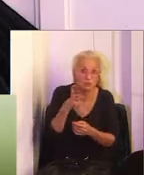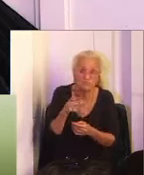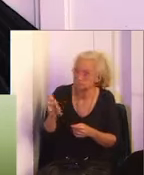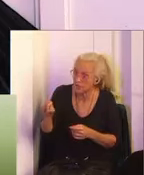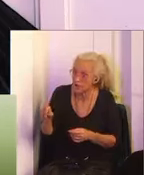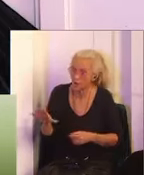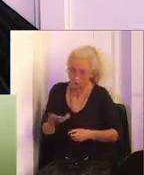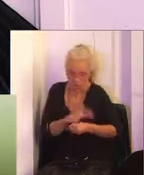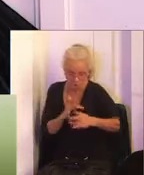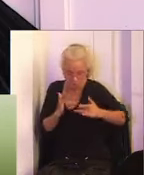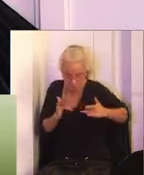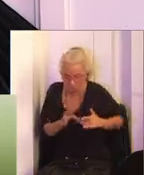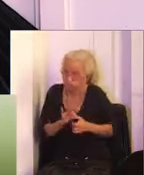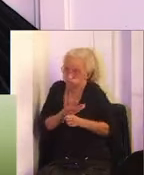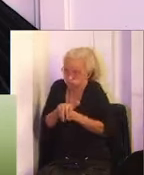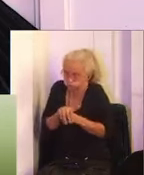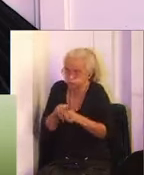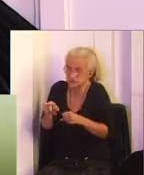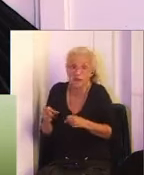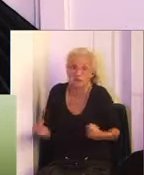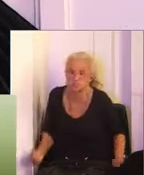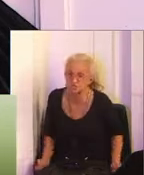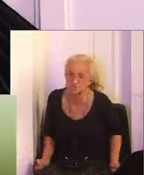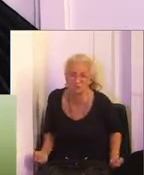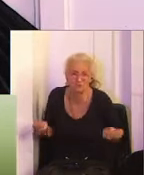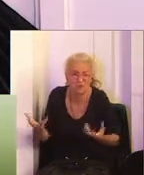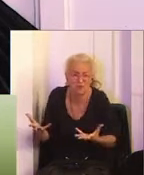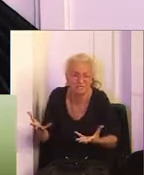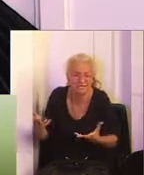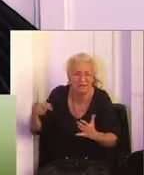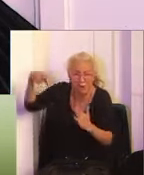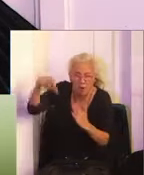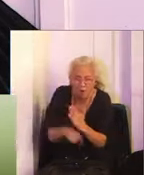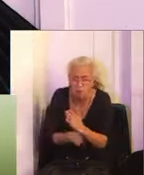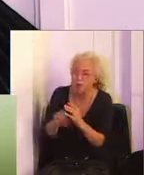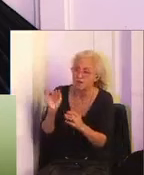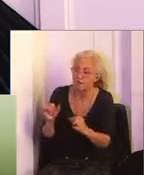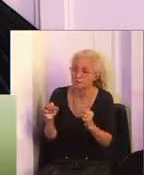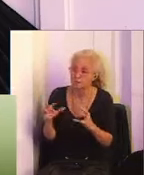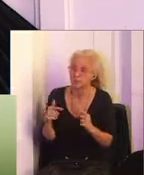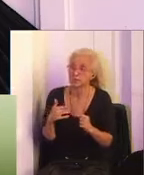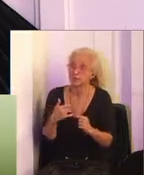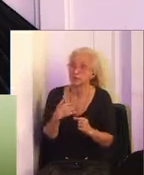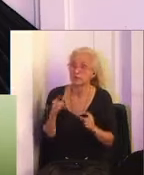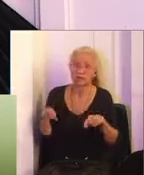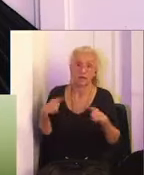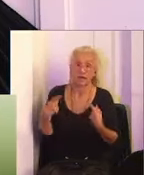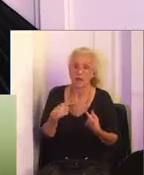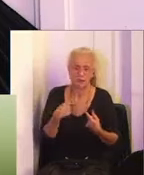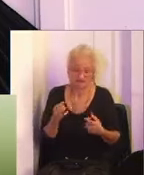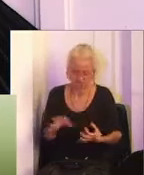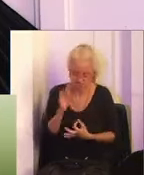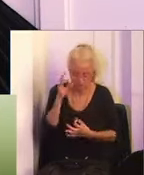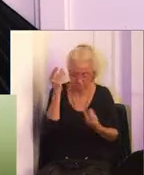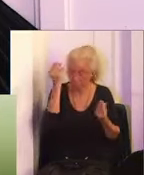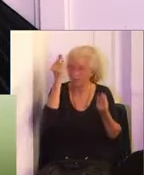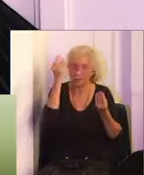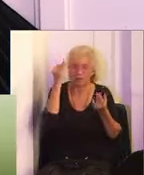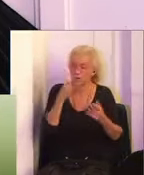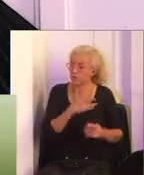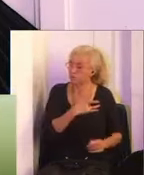rich. That was generosity to the nth degree. That was amazing. It's been just in my spirit all week